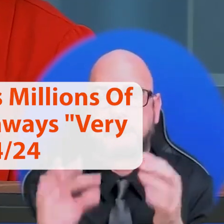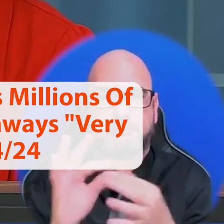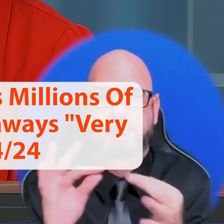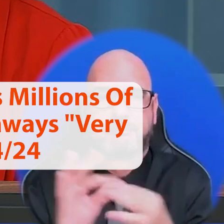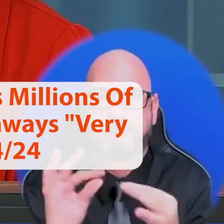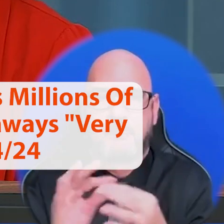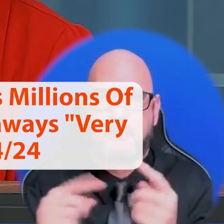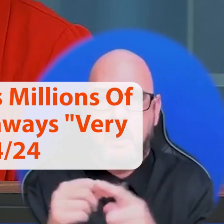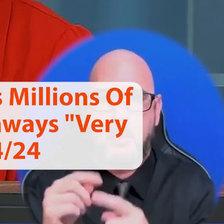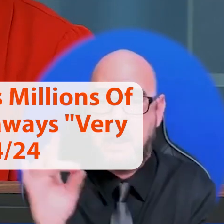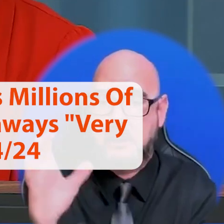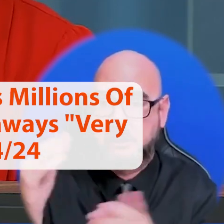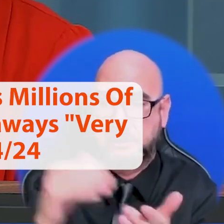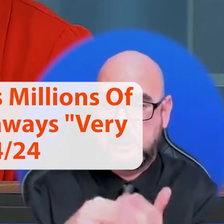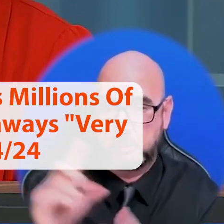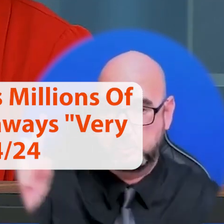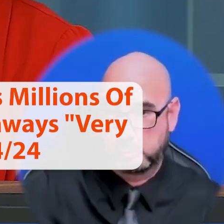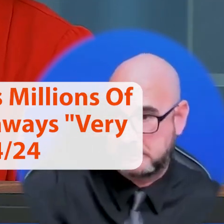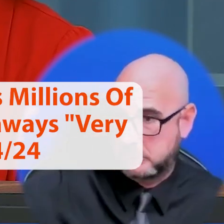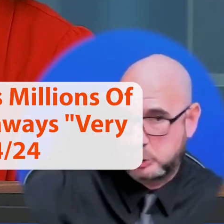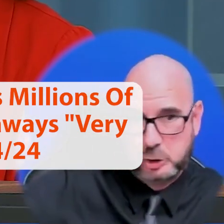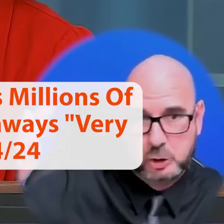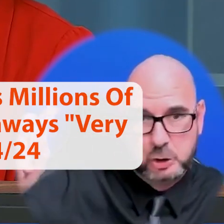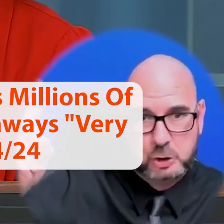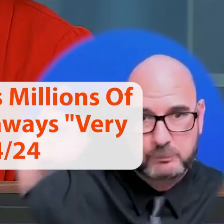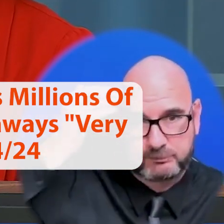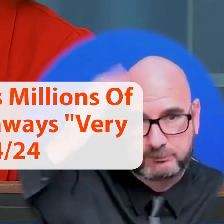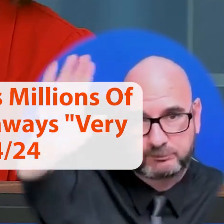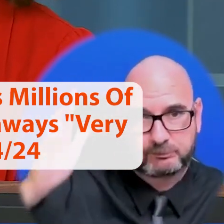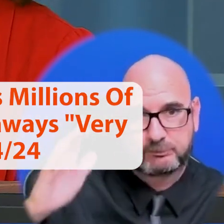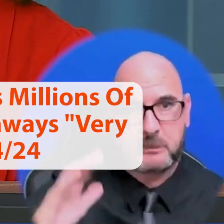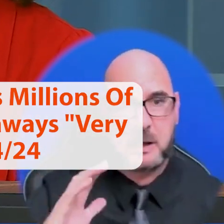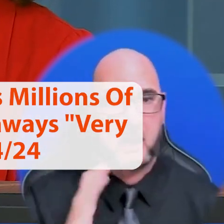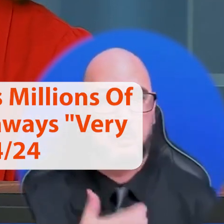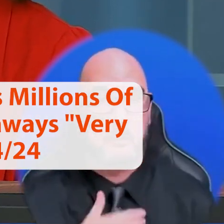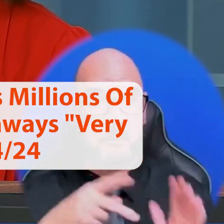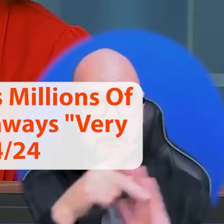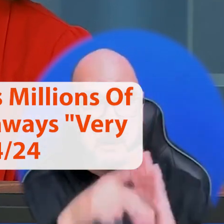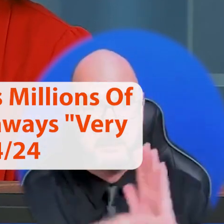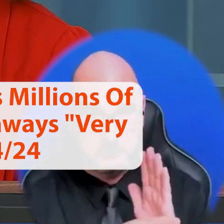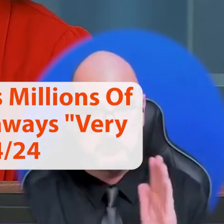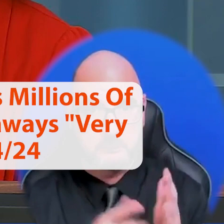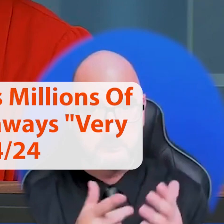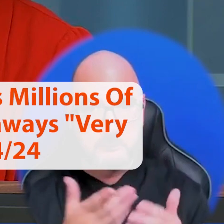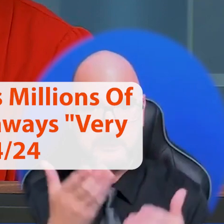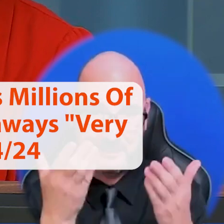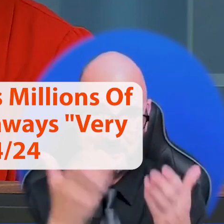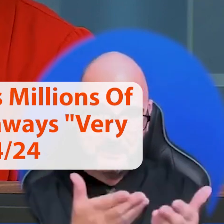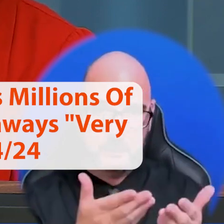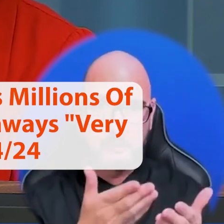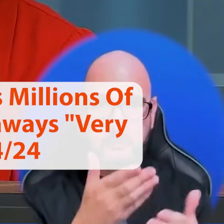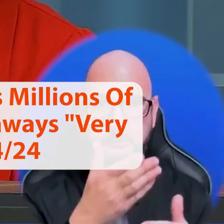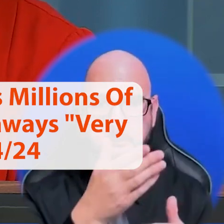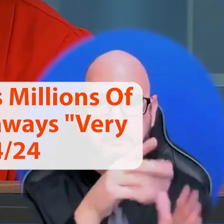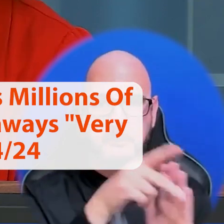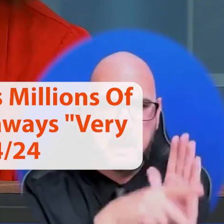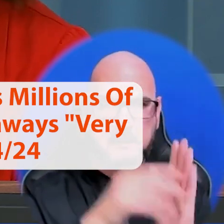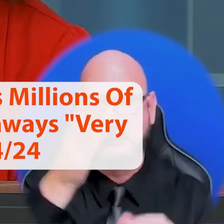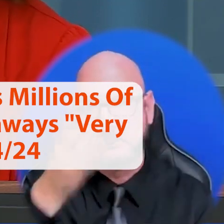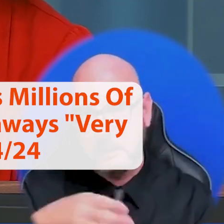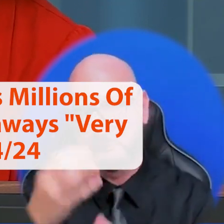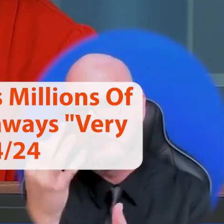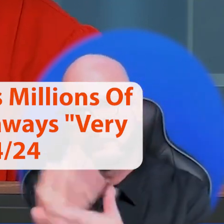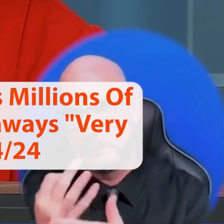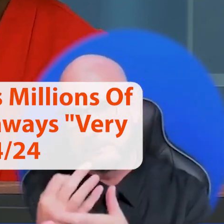the 8,000 number you just provided to me. What I can speak to is what we're trying to do on the policy side and the funding side to make sure what we, the Border